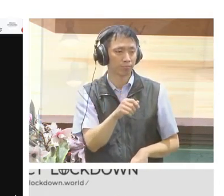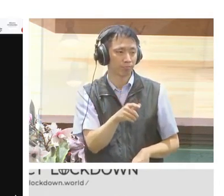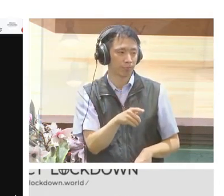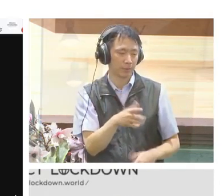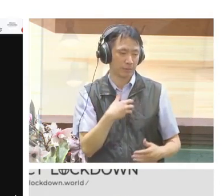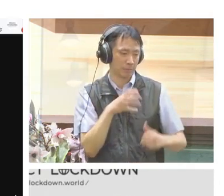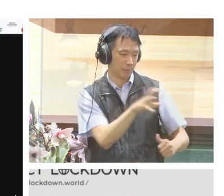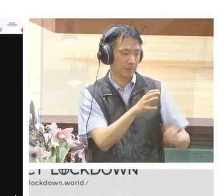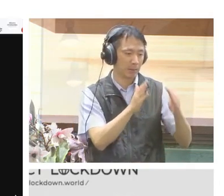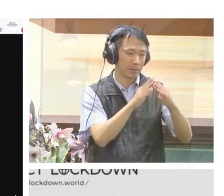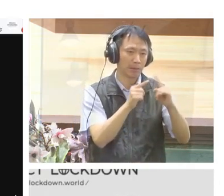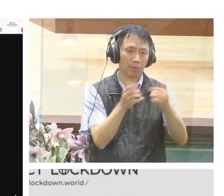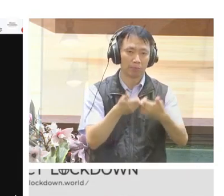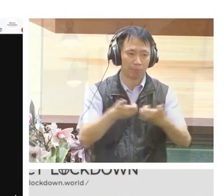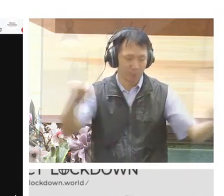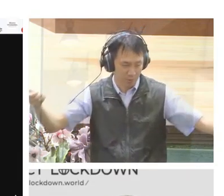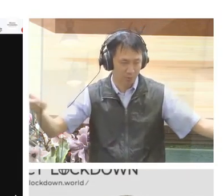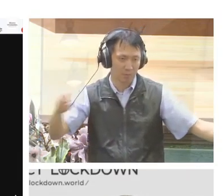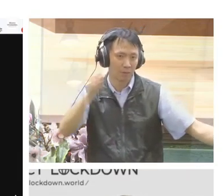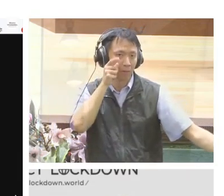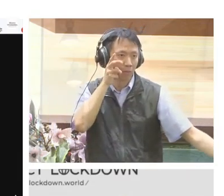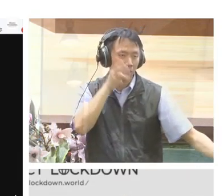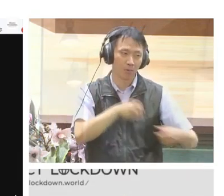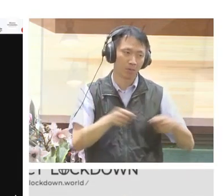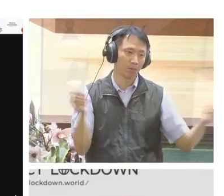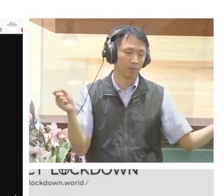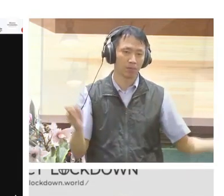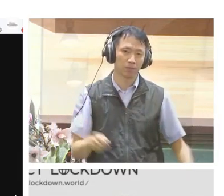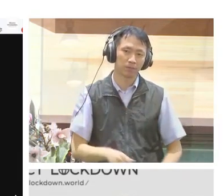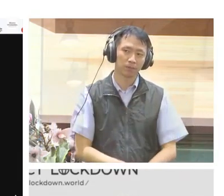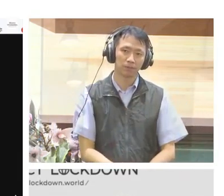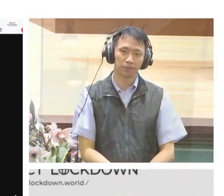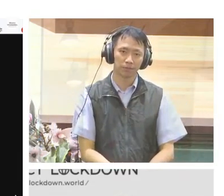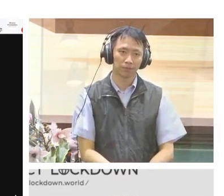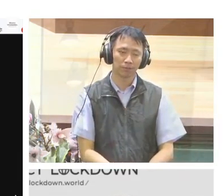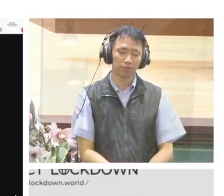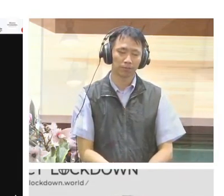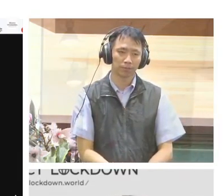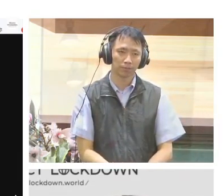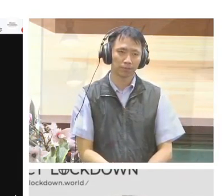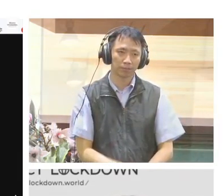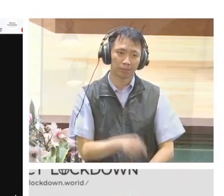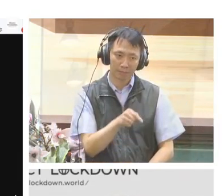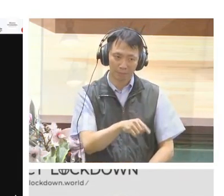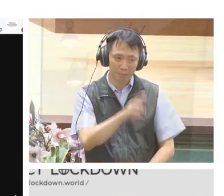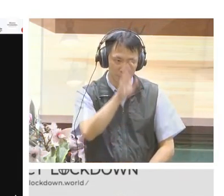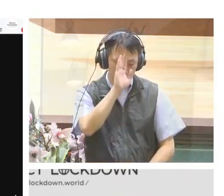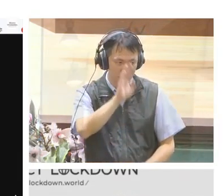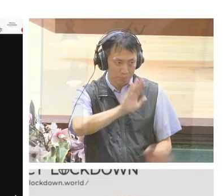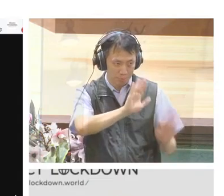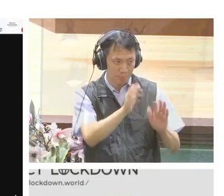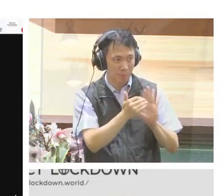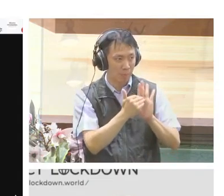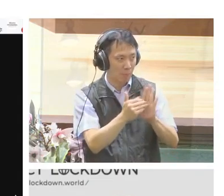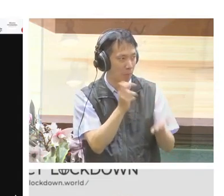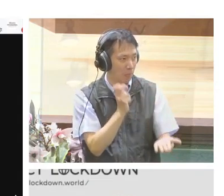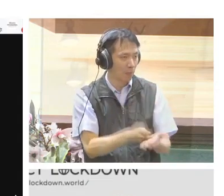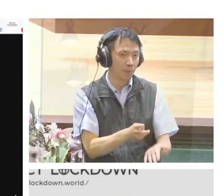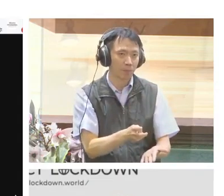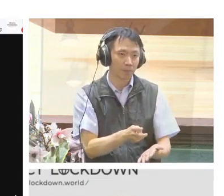very open, very unsafe places. Typically, they tend to be women because they were only allowing people who were selling